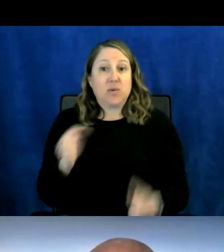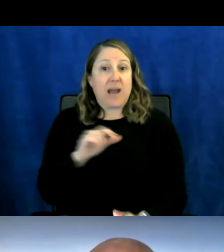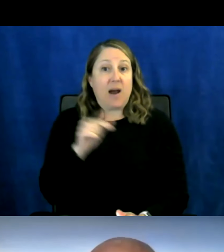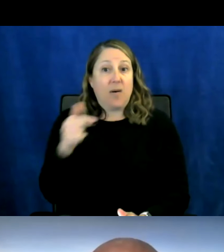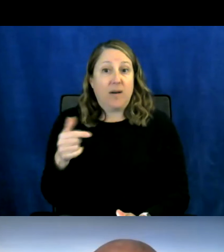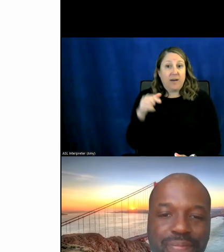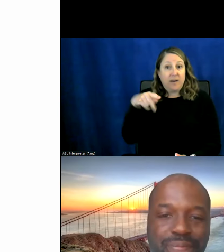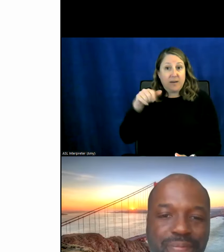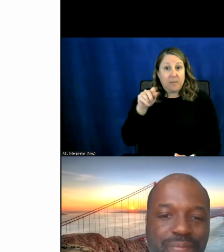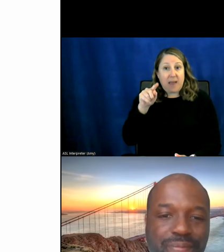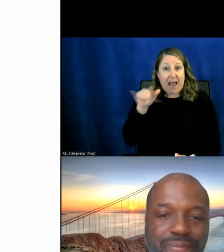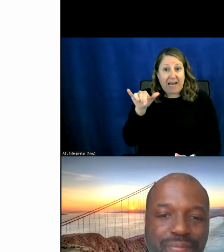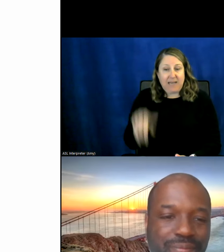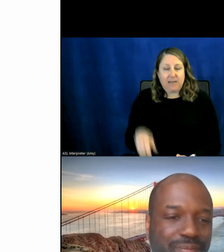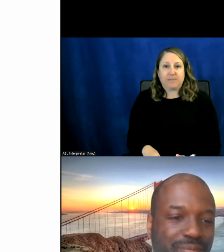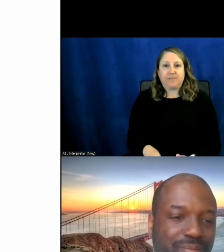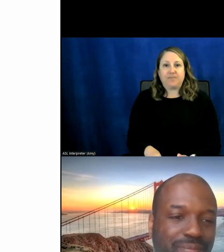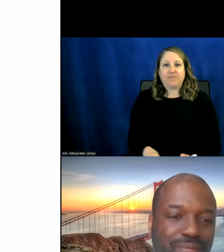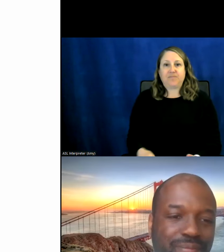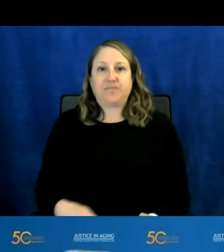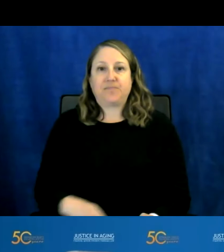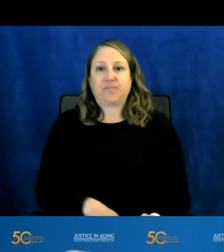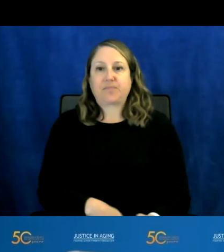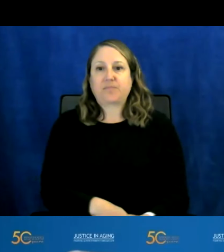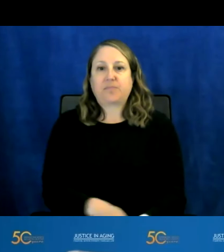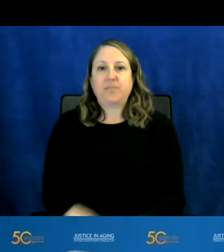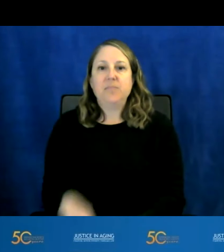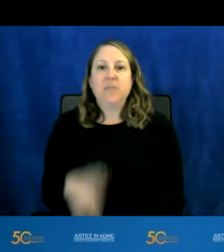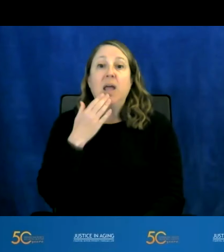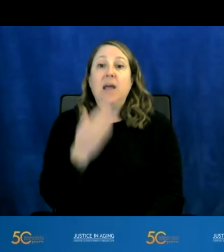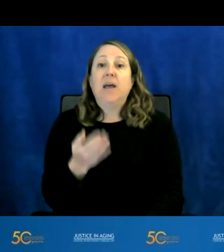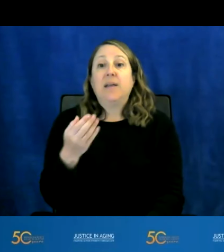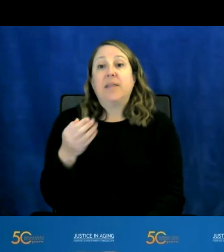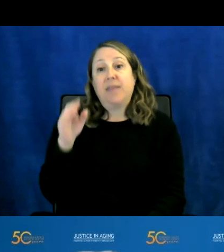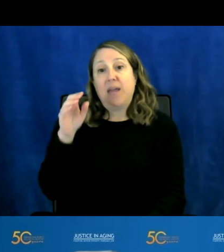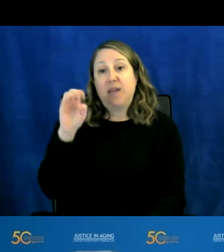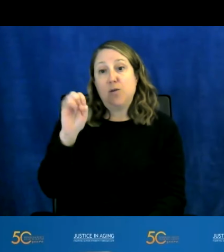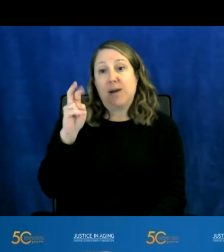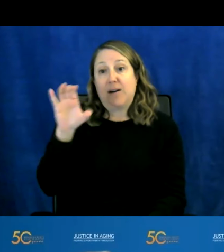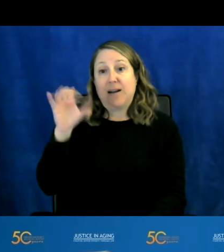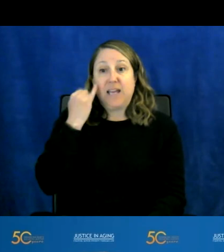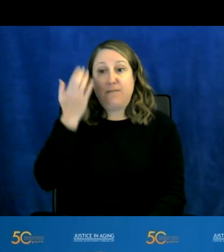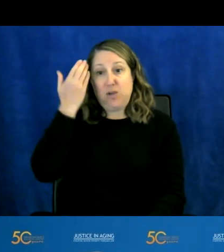Patty. Thanks so much, Eric. For those of you who don't know me,